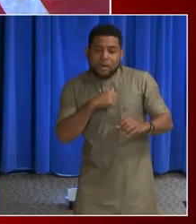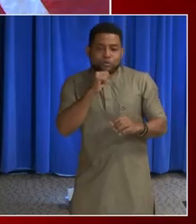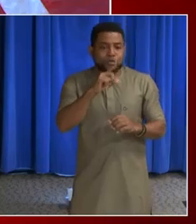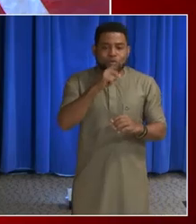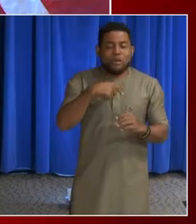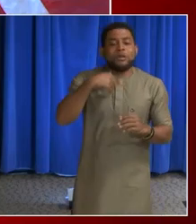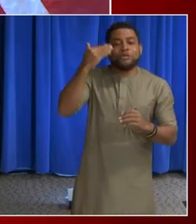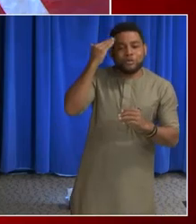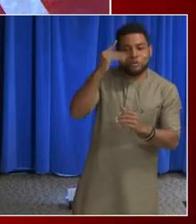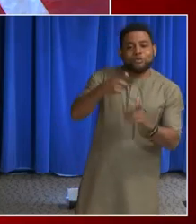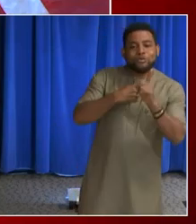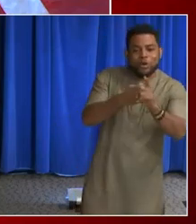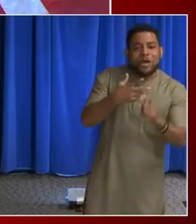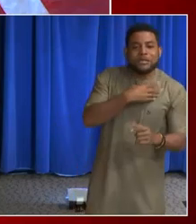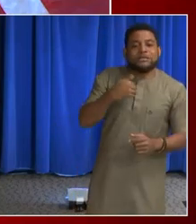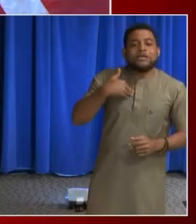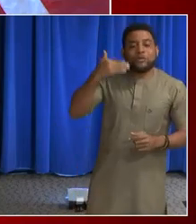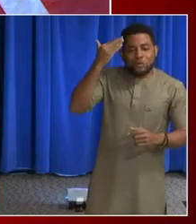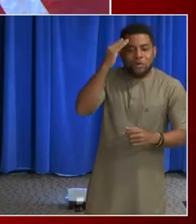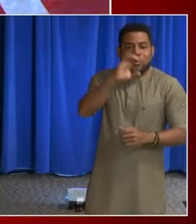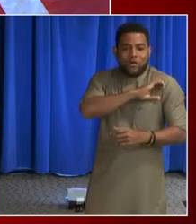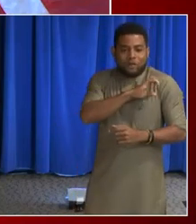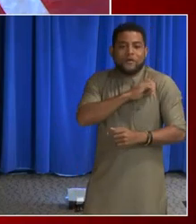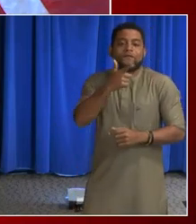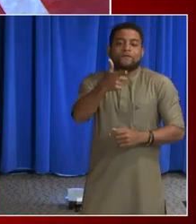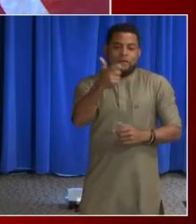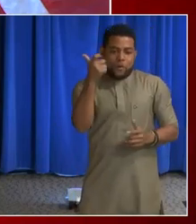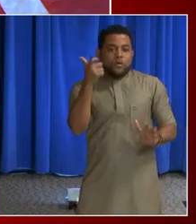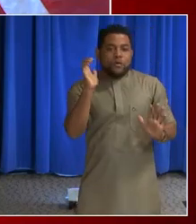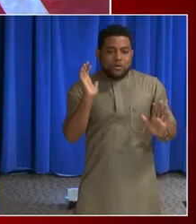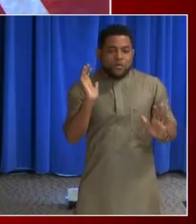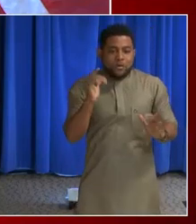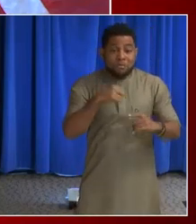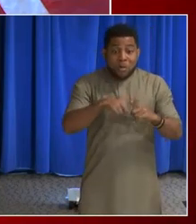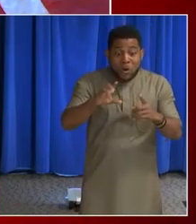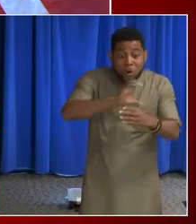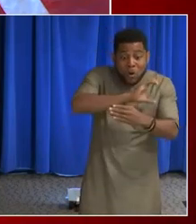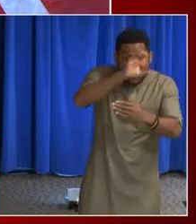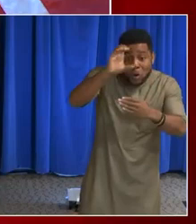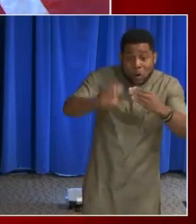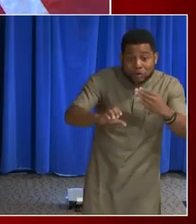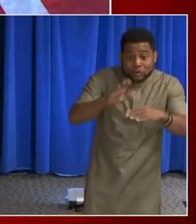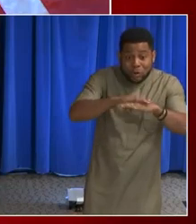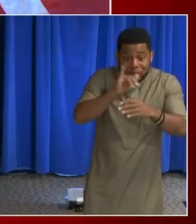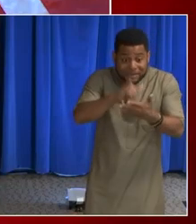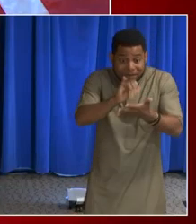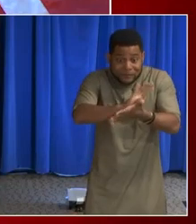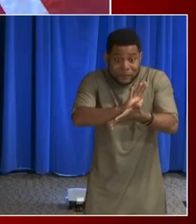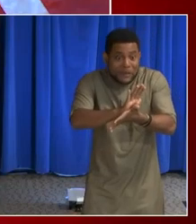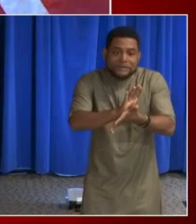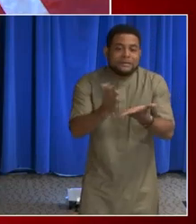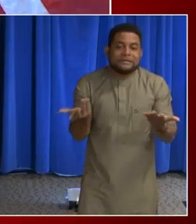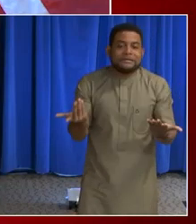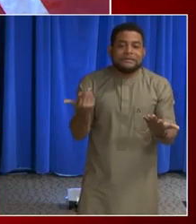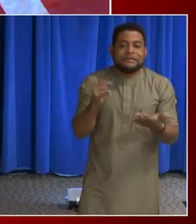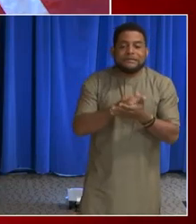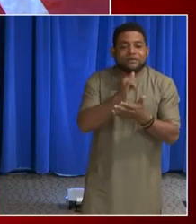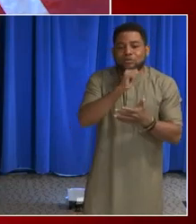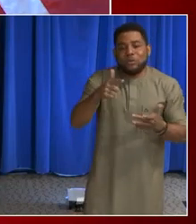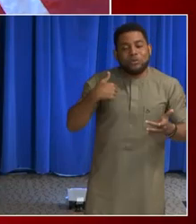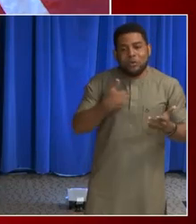the officer fired. But to draw any conclusions beyond that, just based upon the video is all that we have.